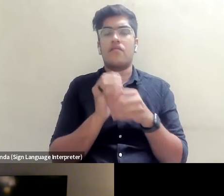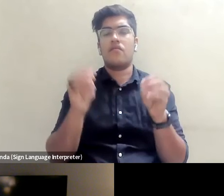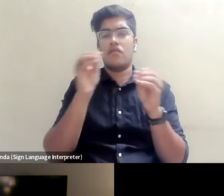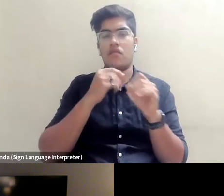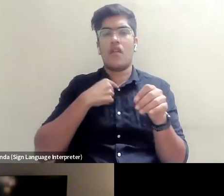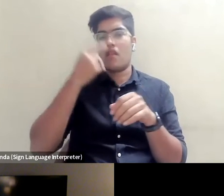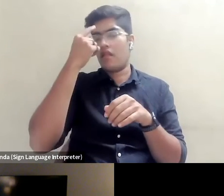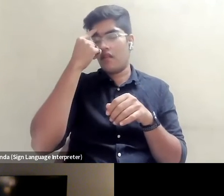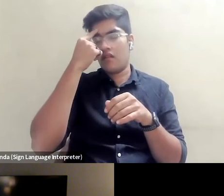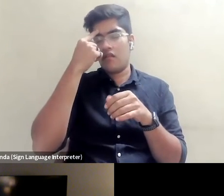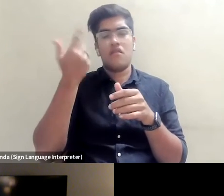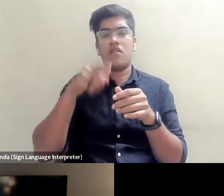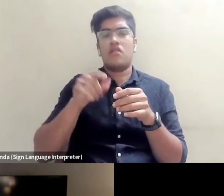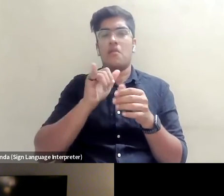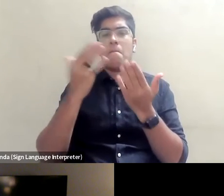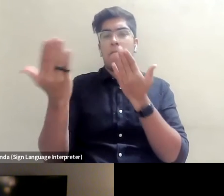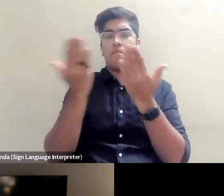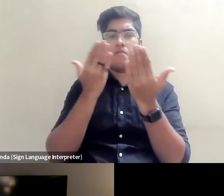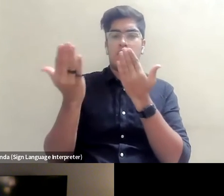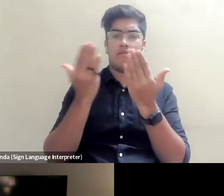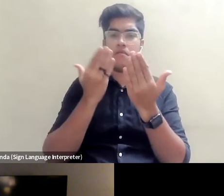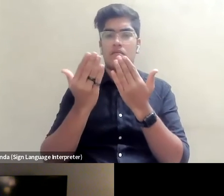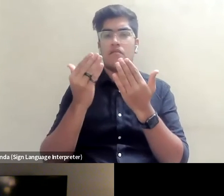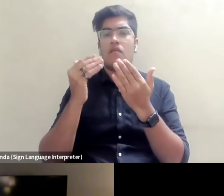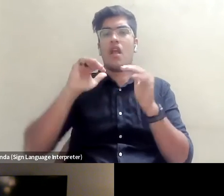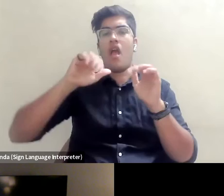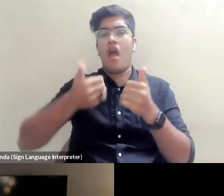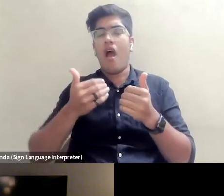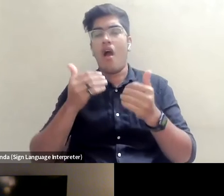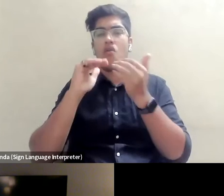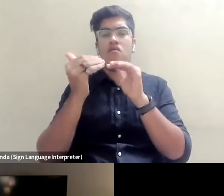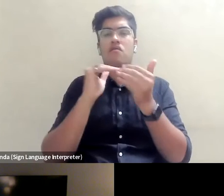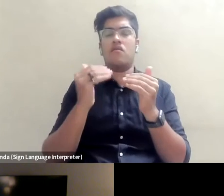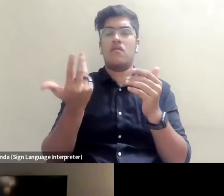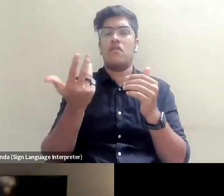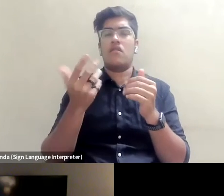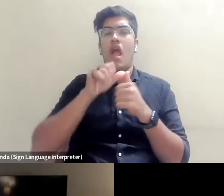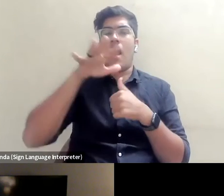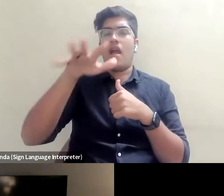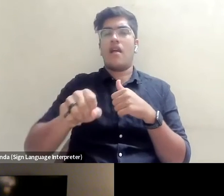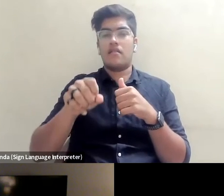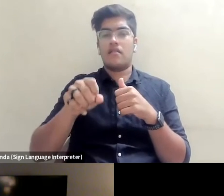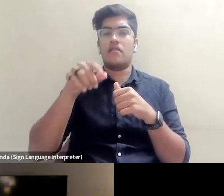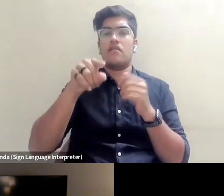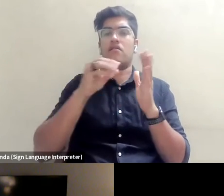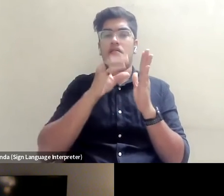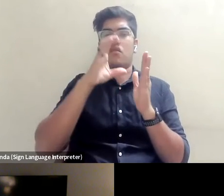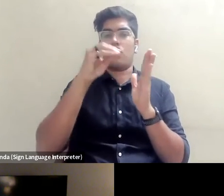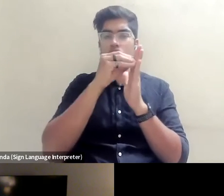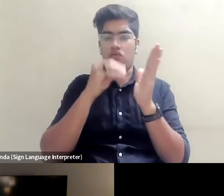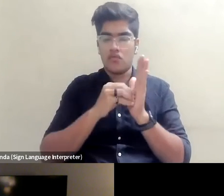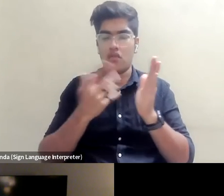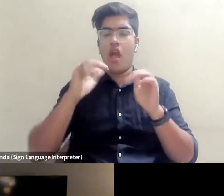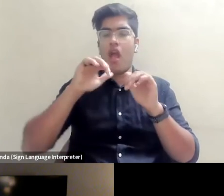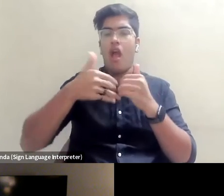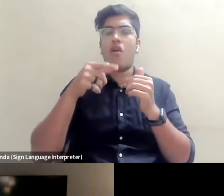some kind of a parallel that we can draw about challenges in accessing the Constitution, challenges in accessing the field,